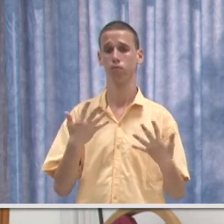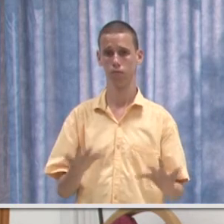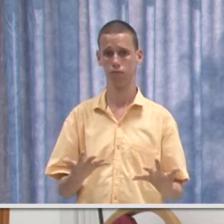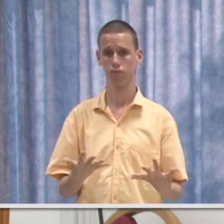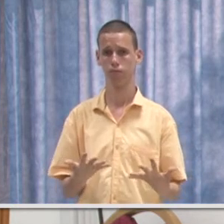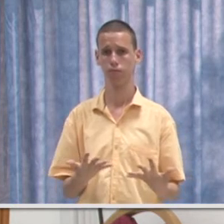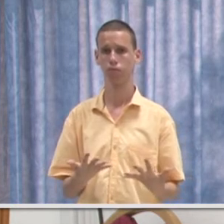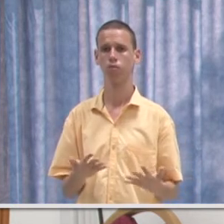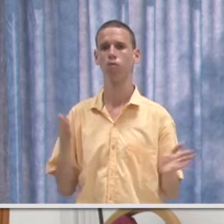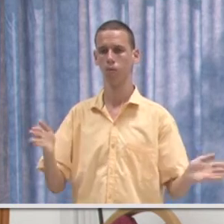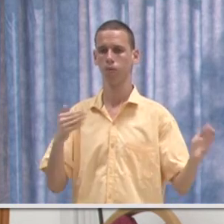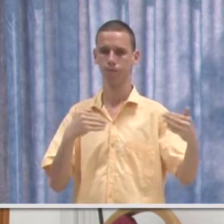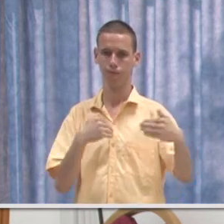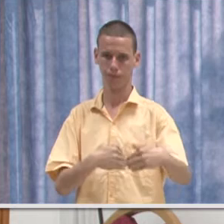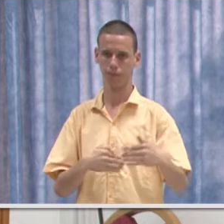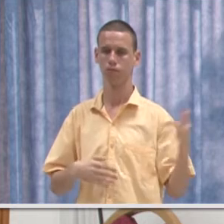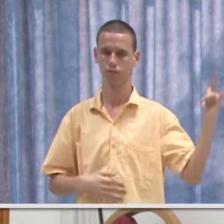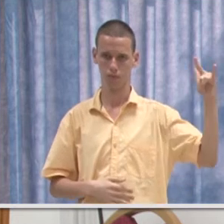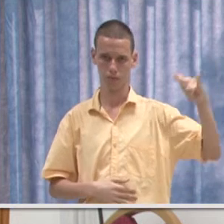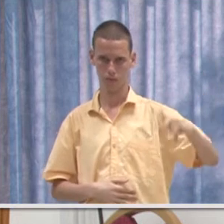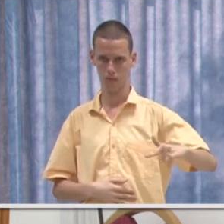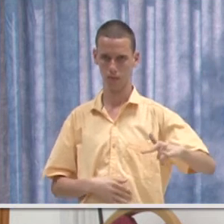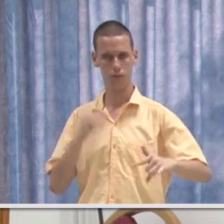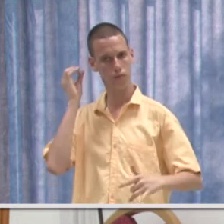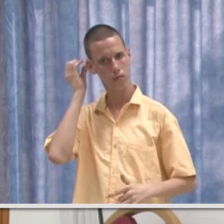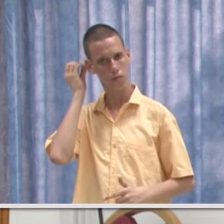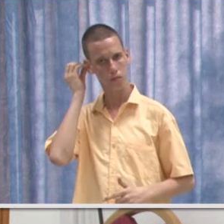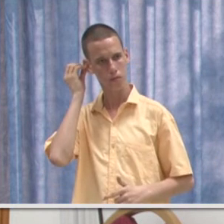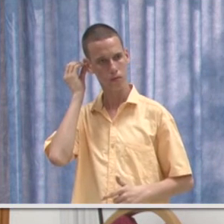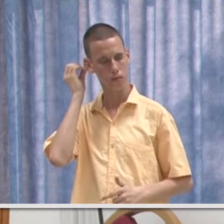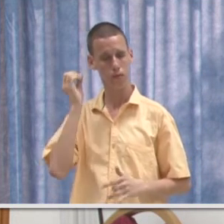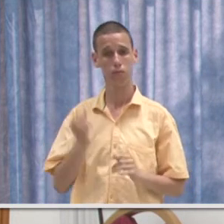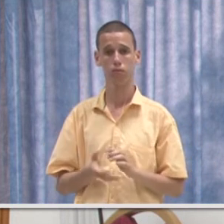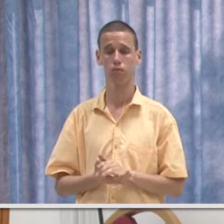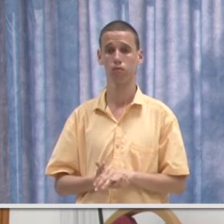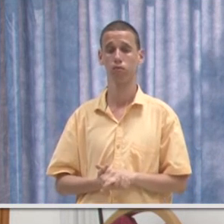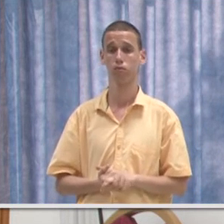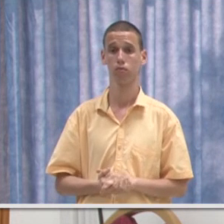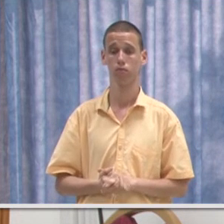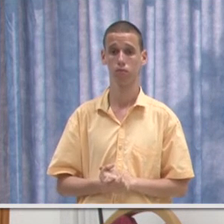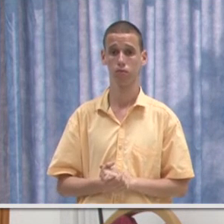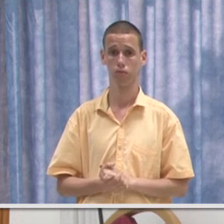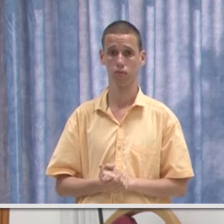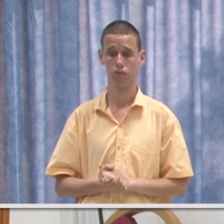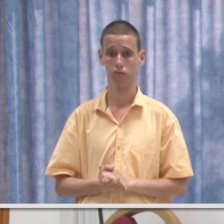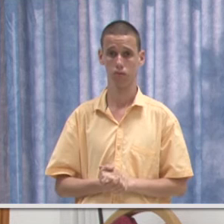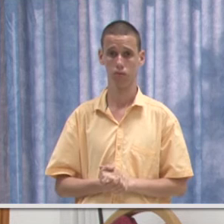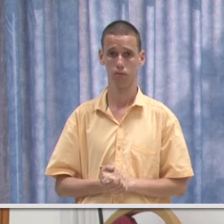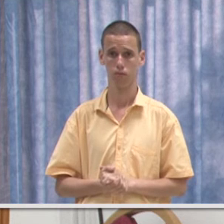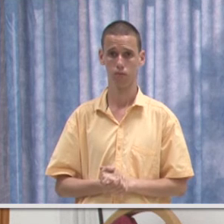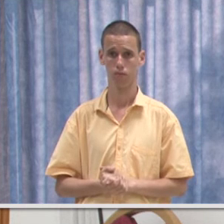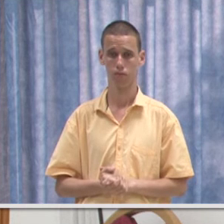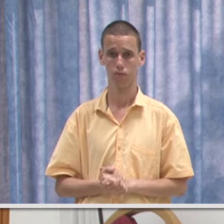we have. But now that we've just received a consignment of medicine recently from, it was